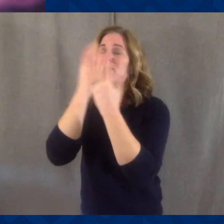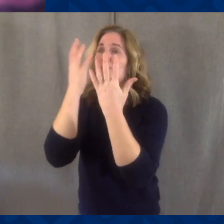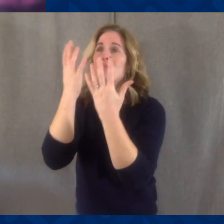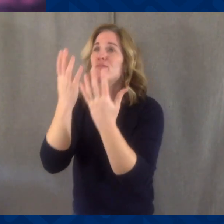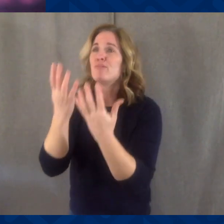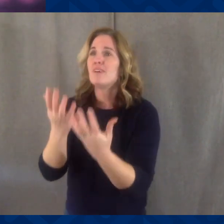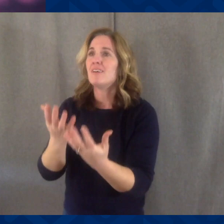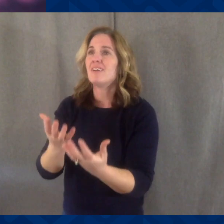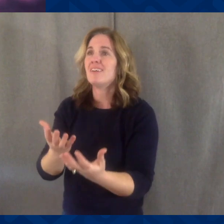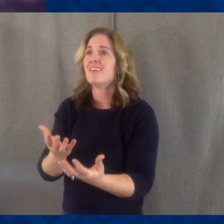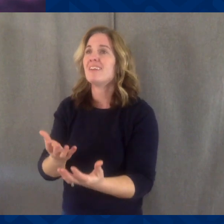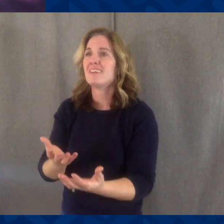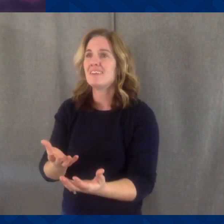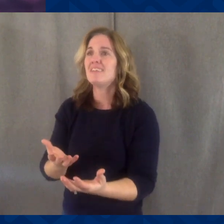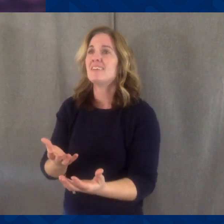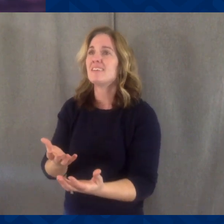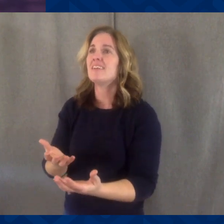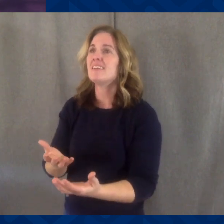You're beautiful.